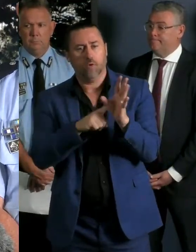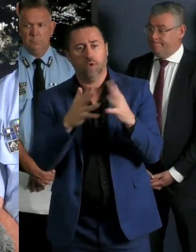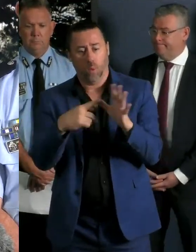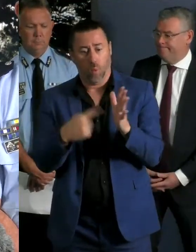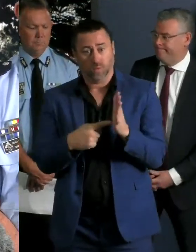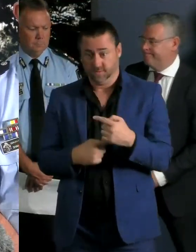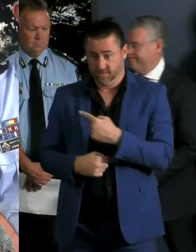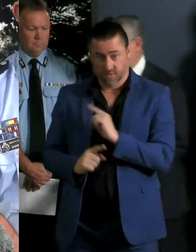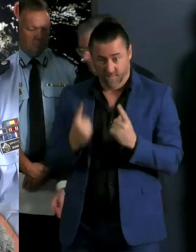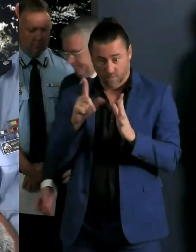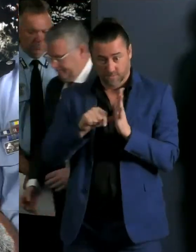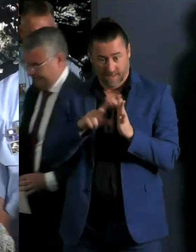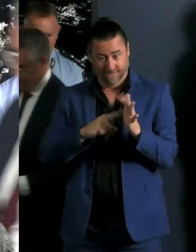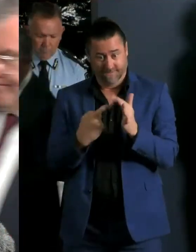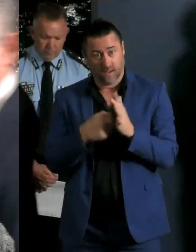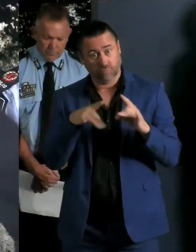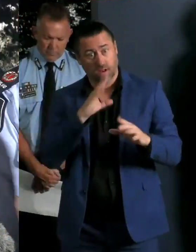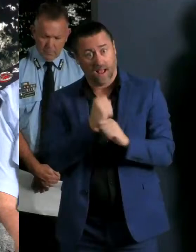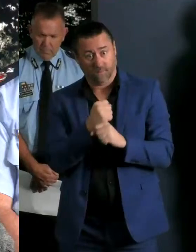also.